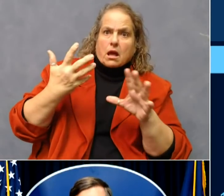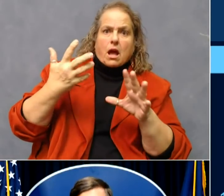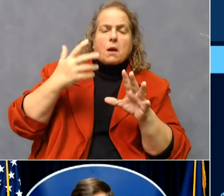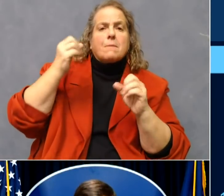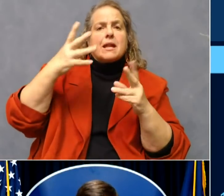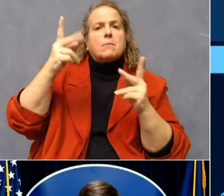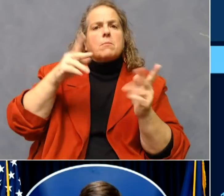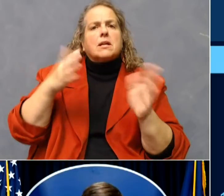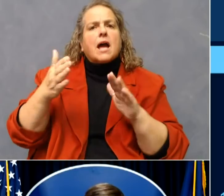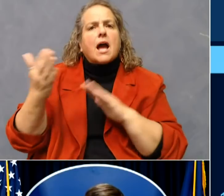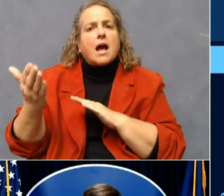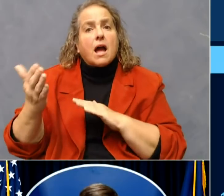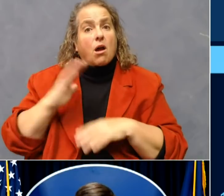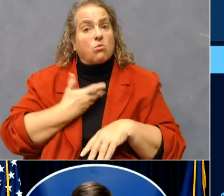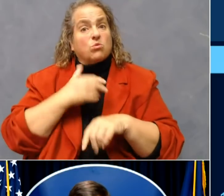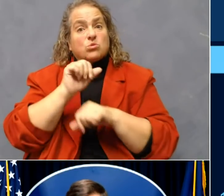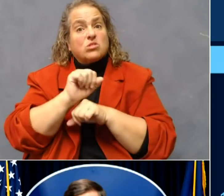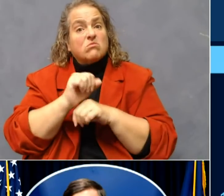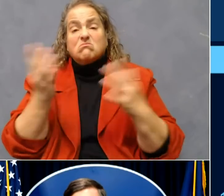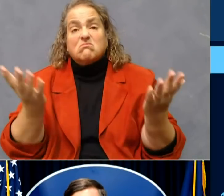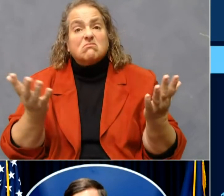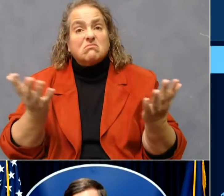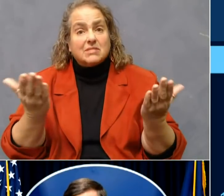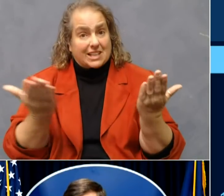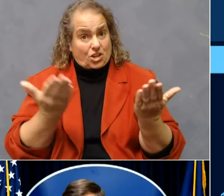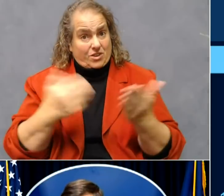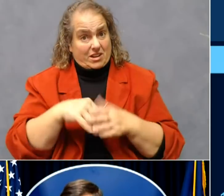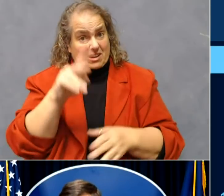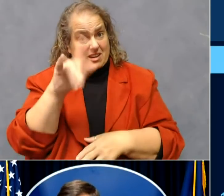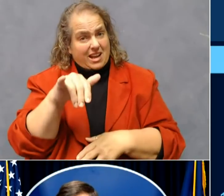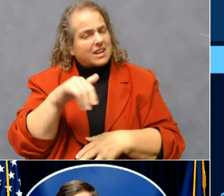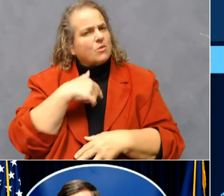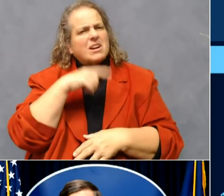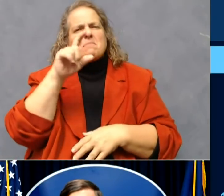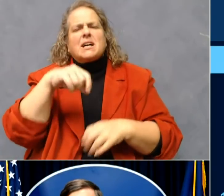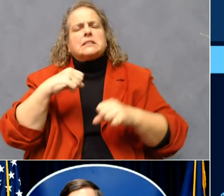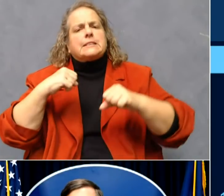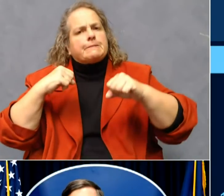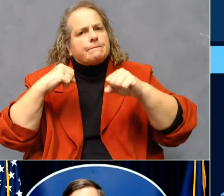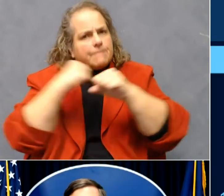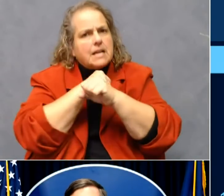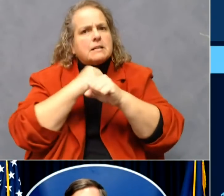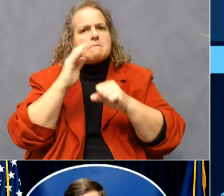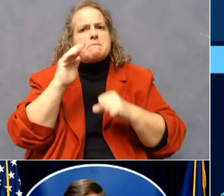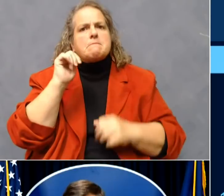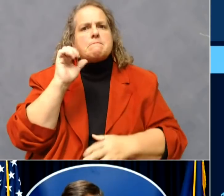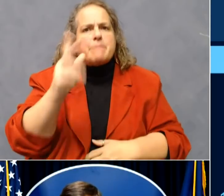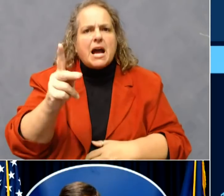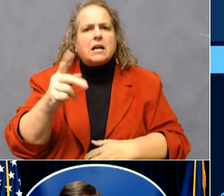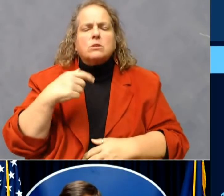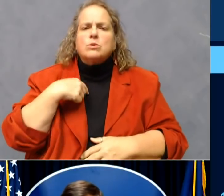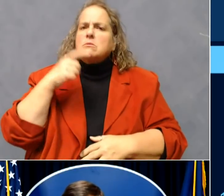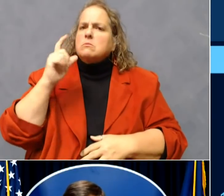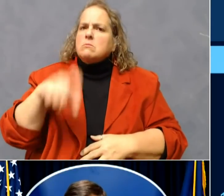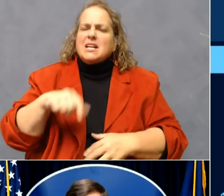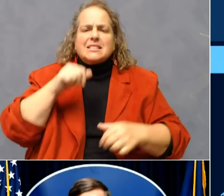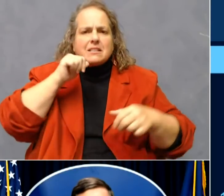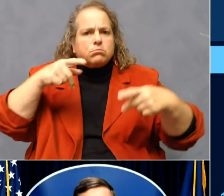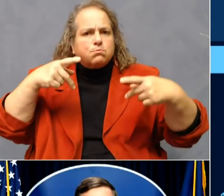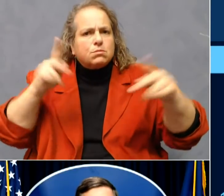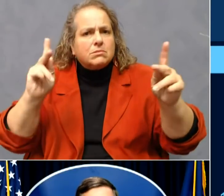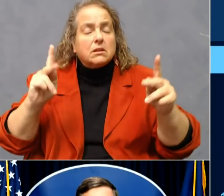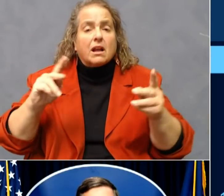and what we're doing here in the Commonwealth is to fight back. The escalation in cases that we just showed